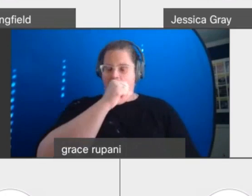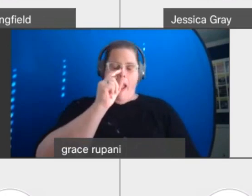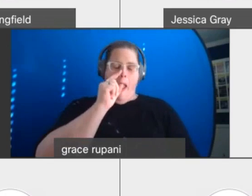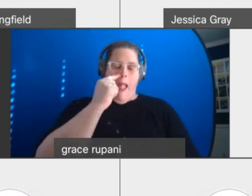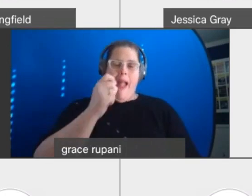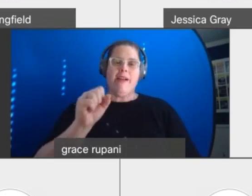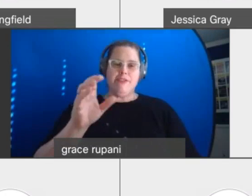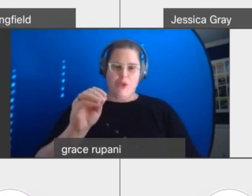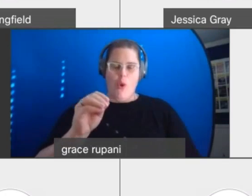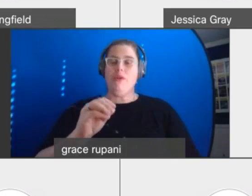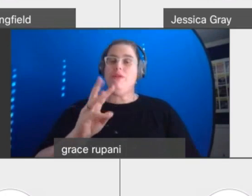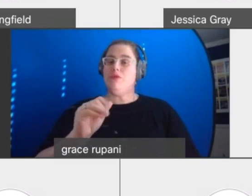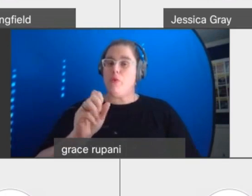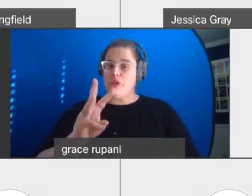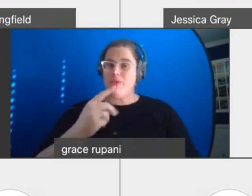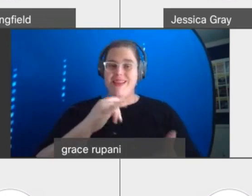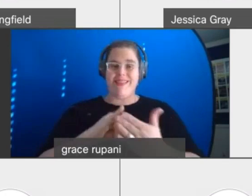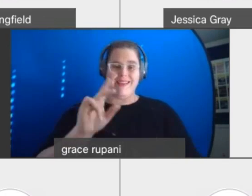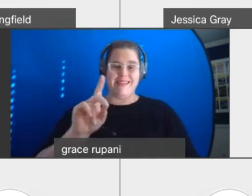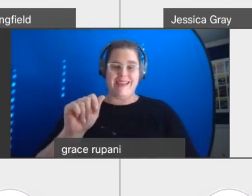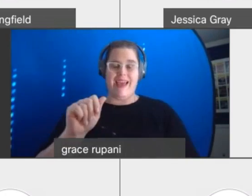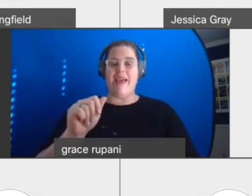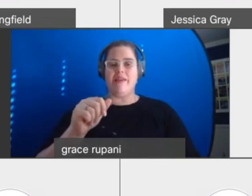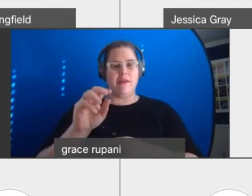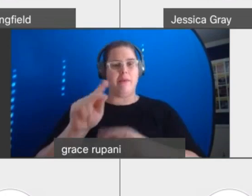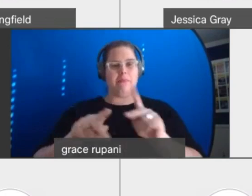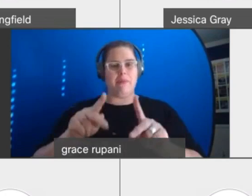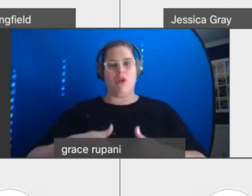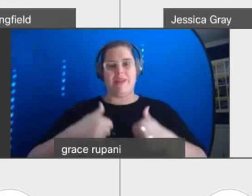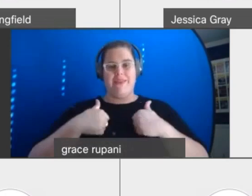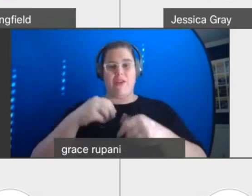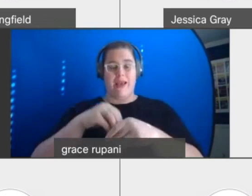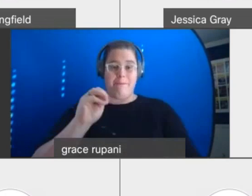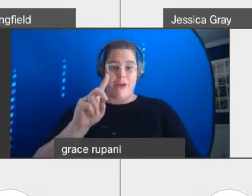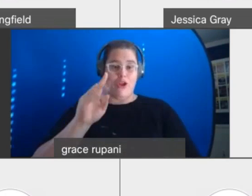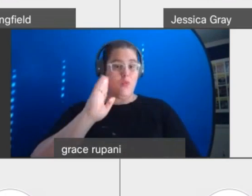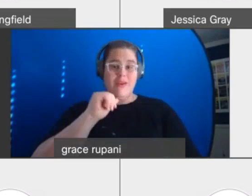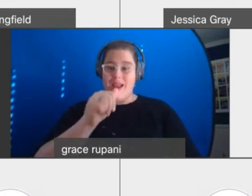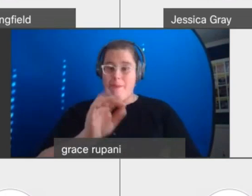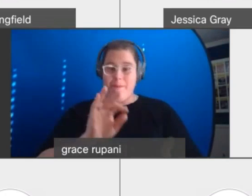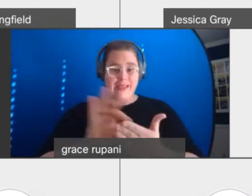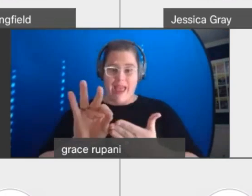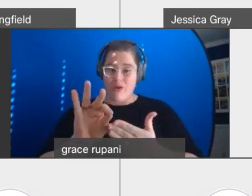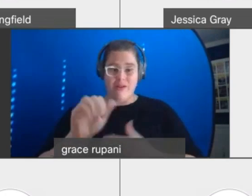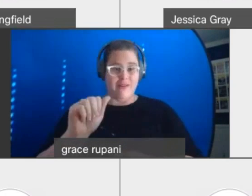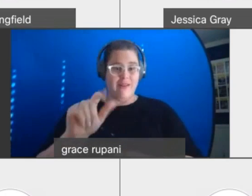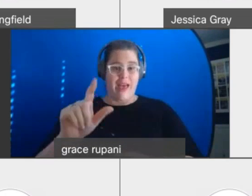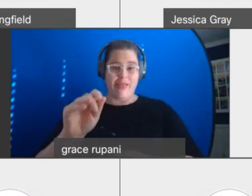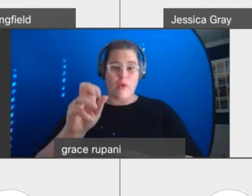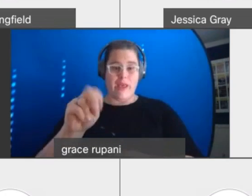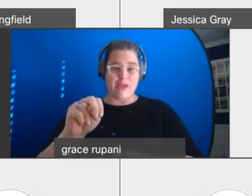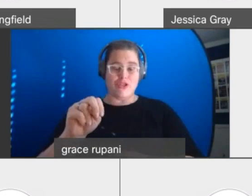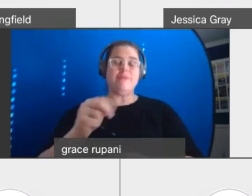living in Maryland will not be counted on the allocation? That is exactly the